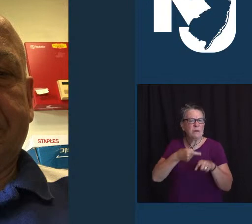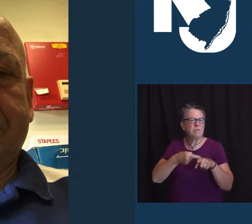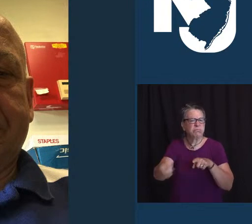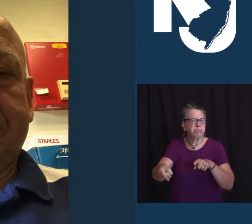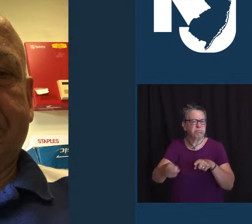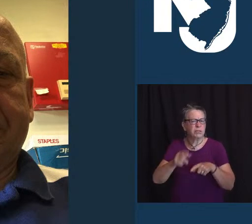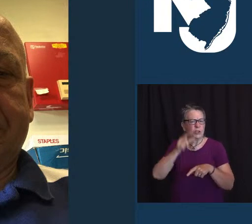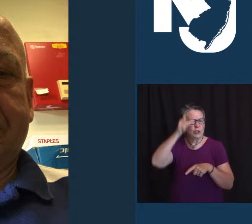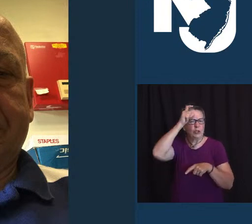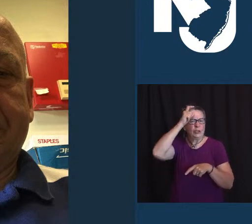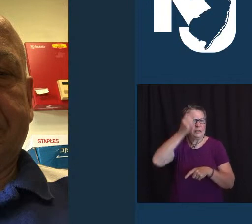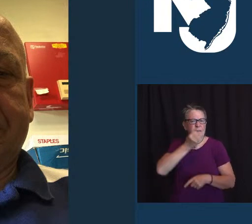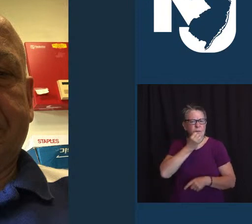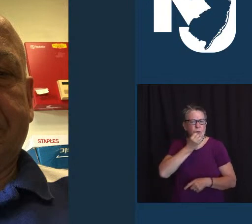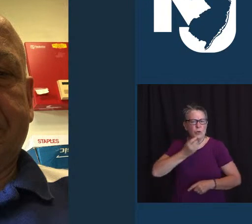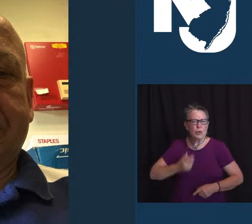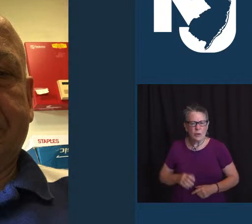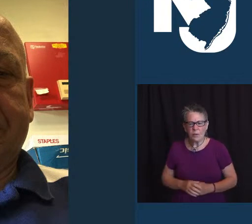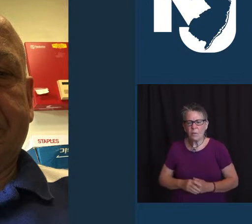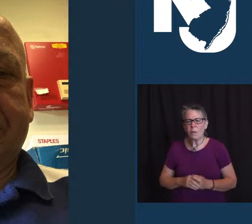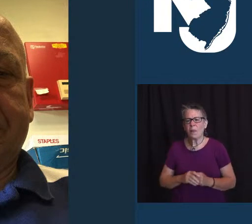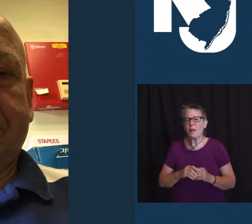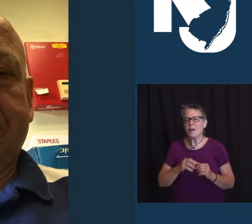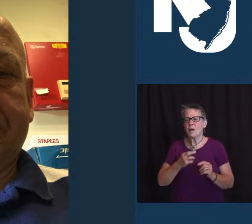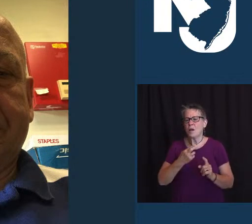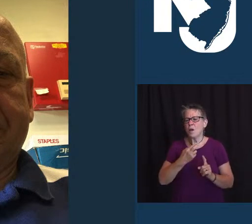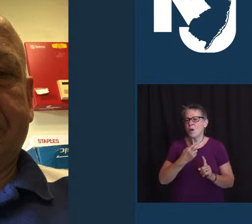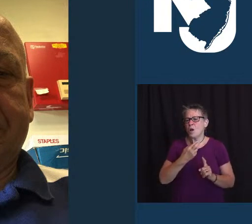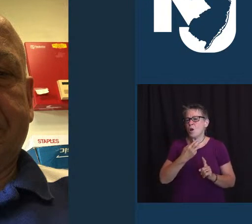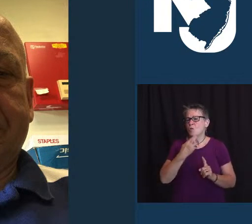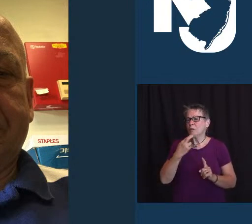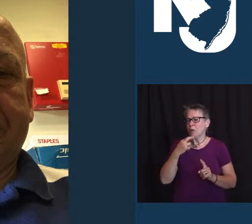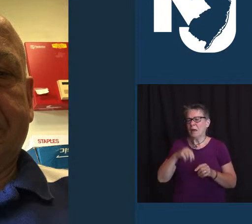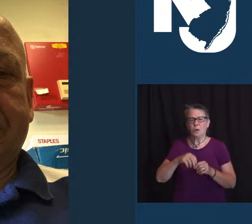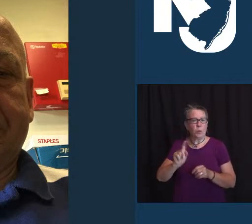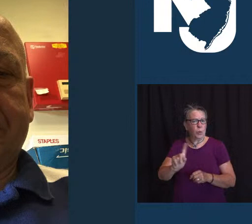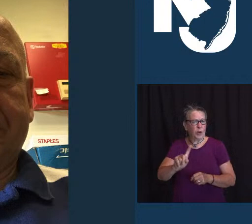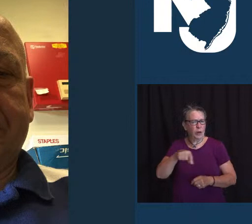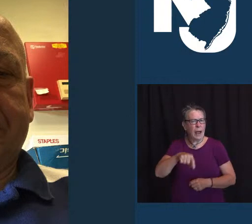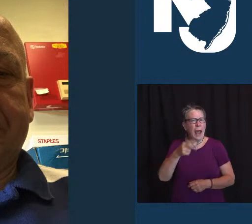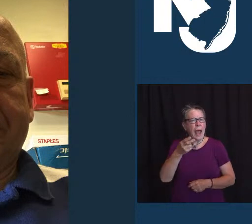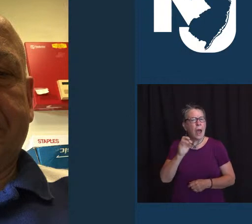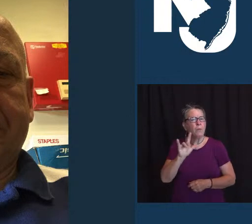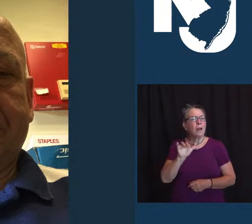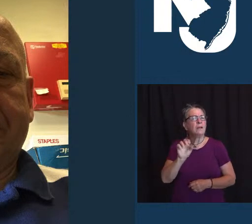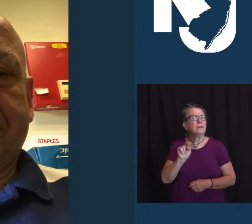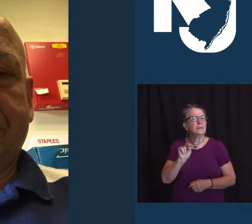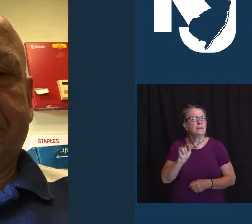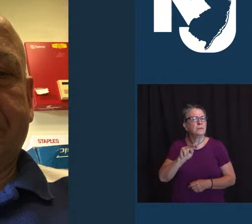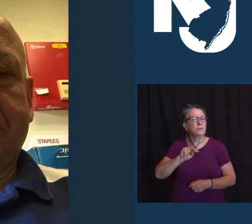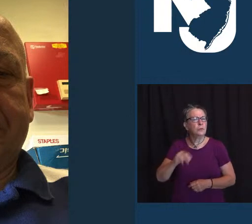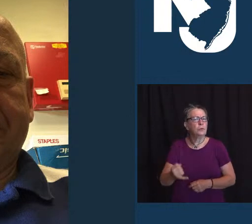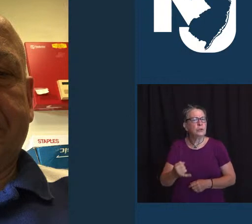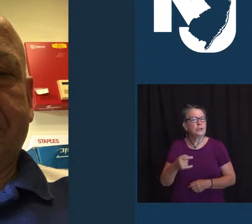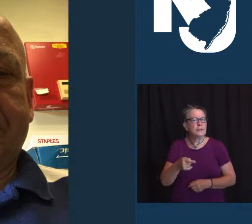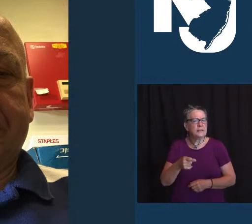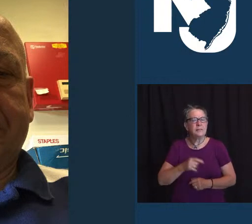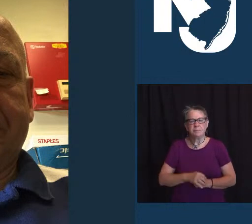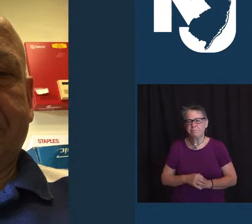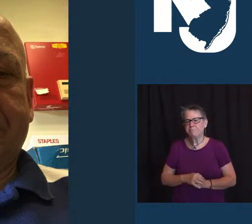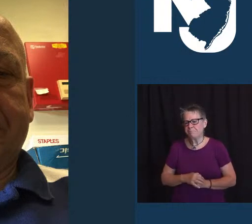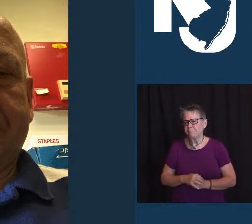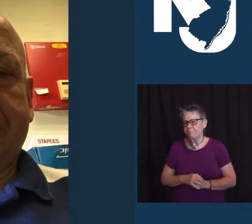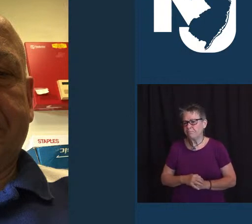in Hamilton. But what really gave him his boost was the fact that so many people had gotten vaccinated that he could begin to safely and